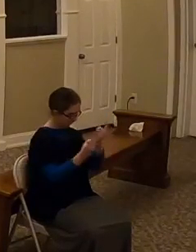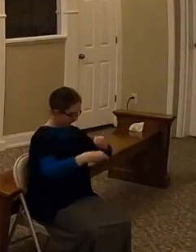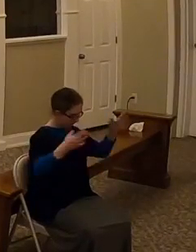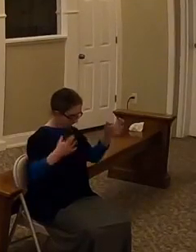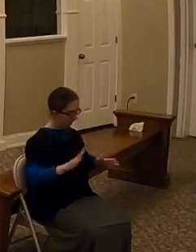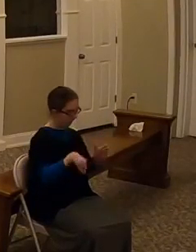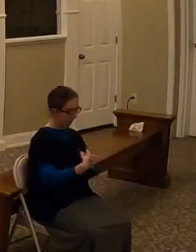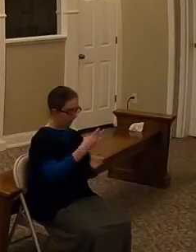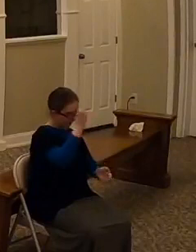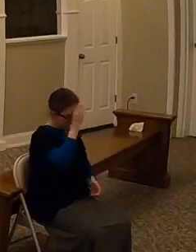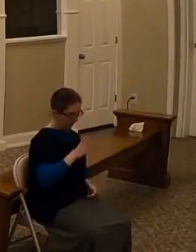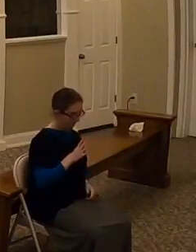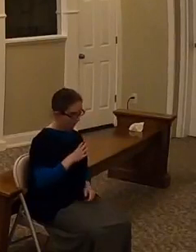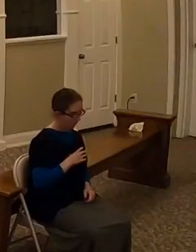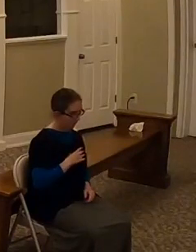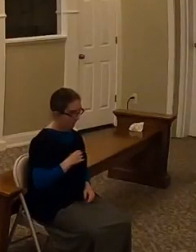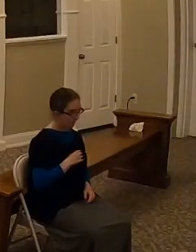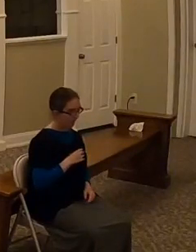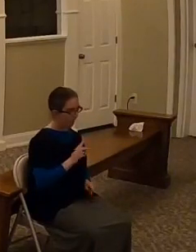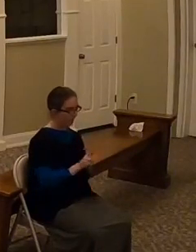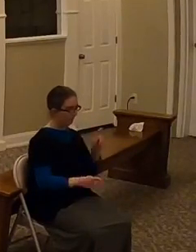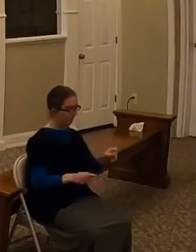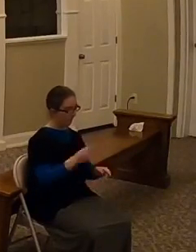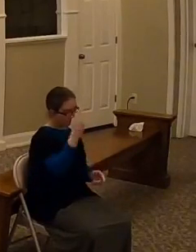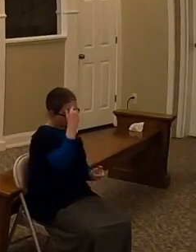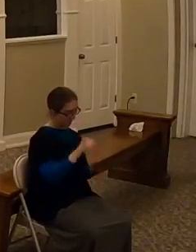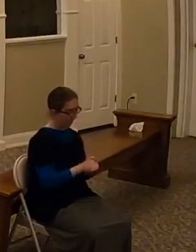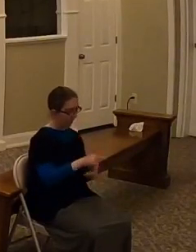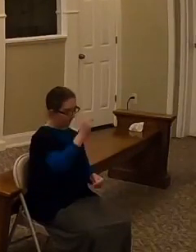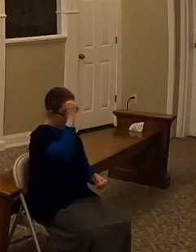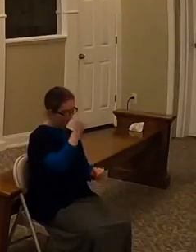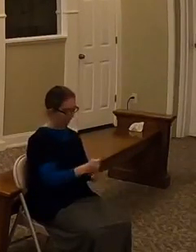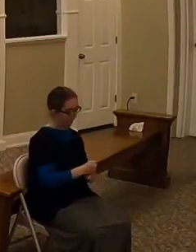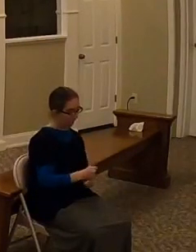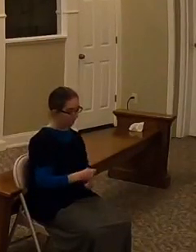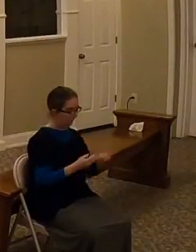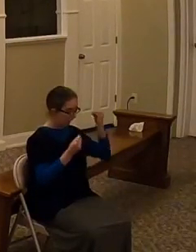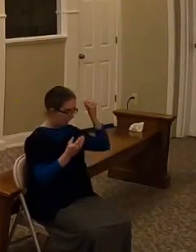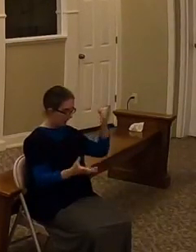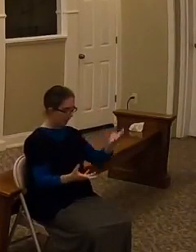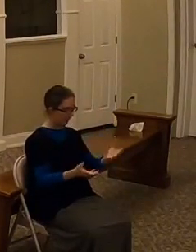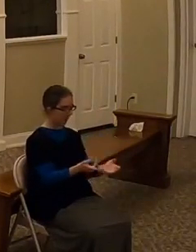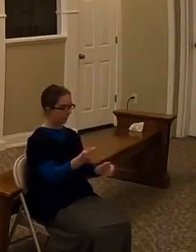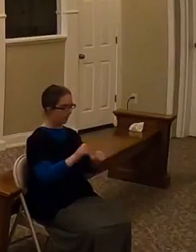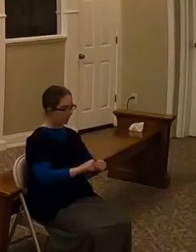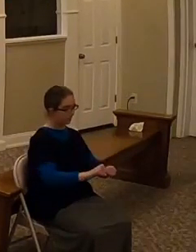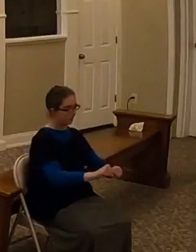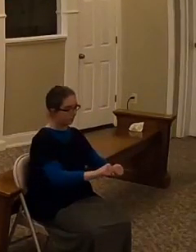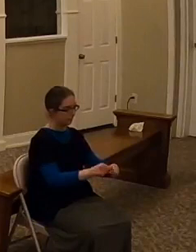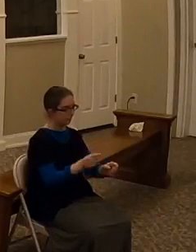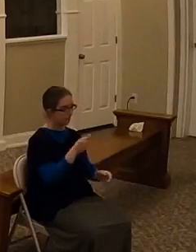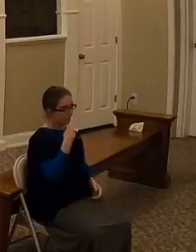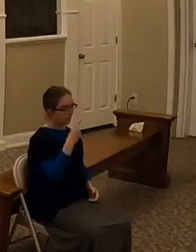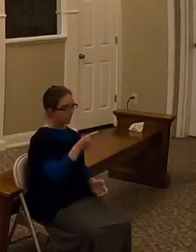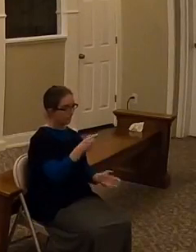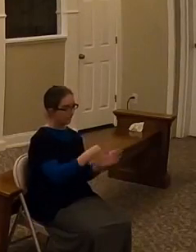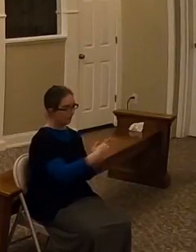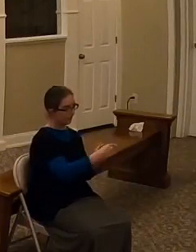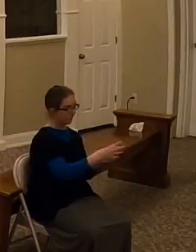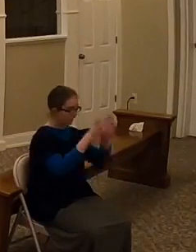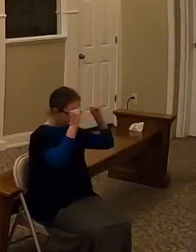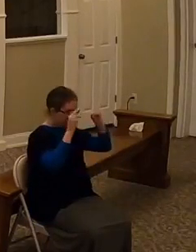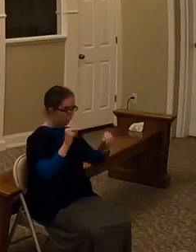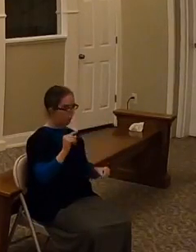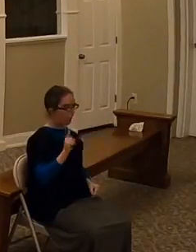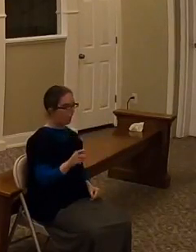deliverer of all men, especially of those who believe, trust in, rely on, and adhere to him. Continue to command these things and to teach them,